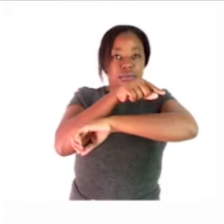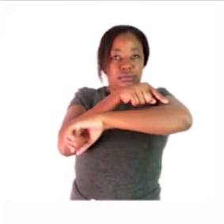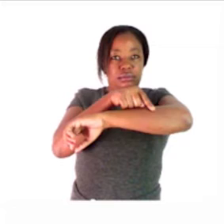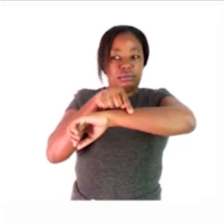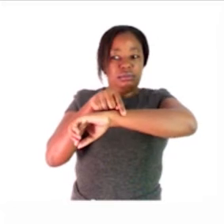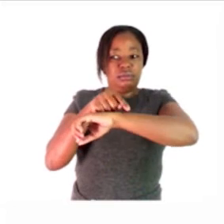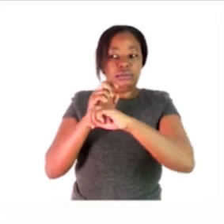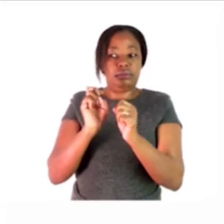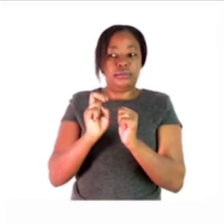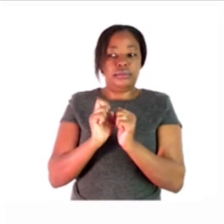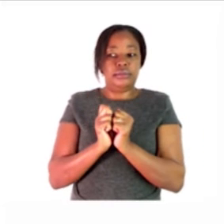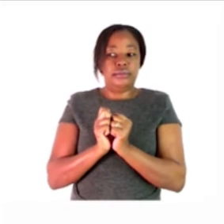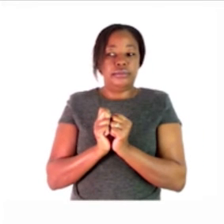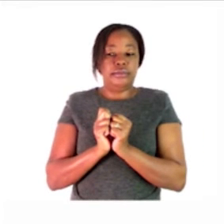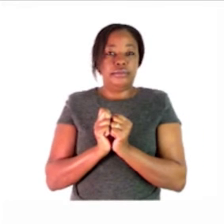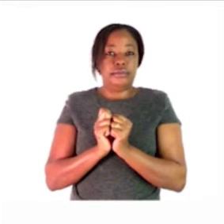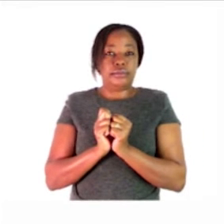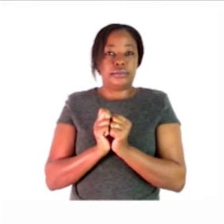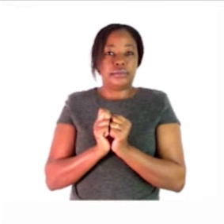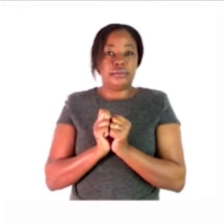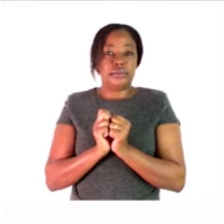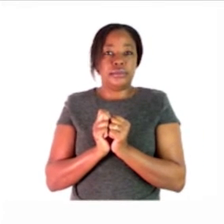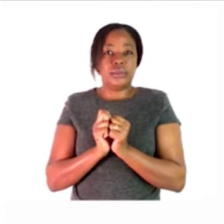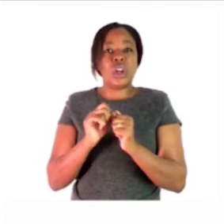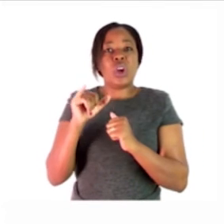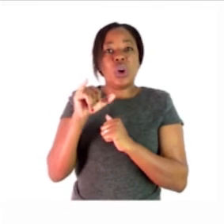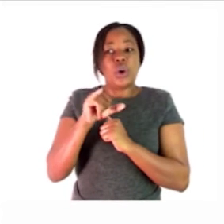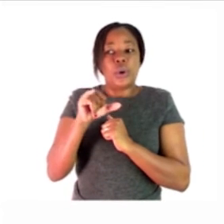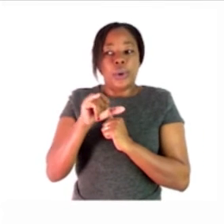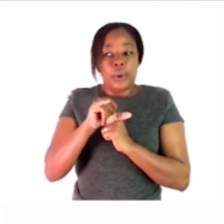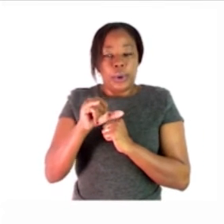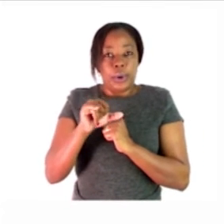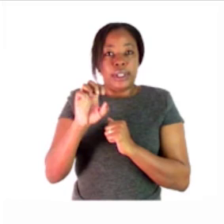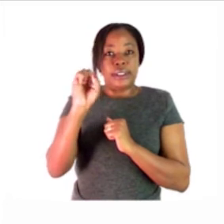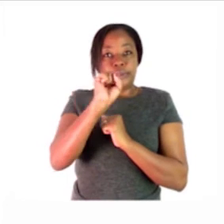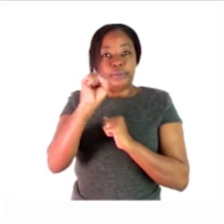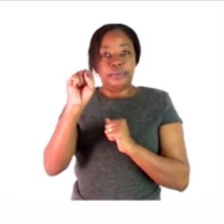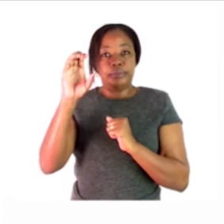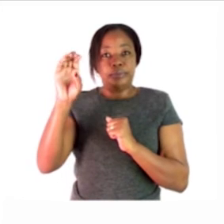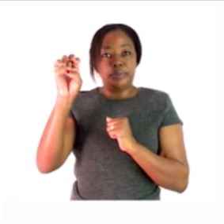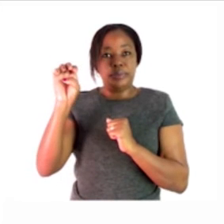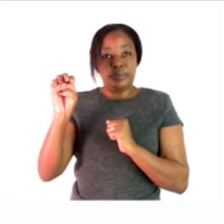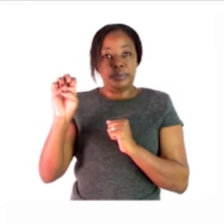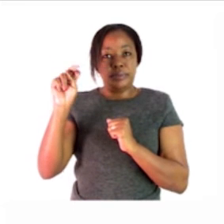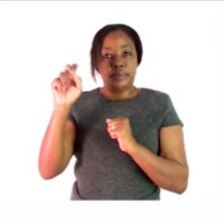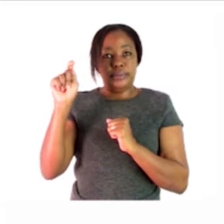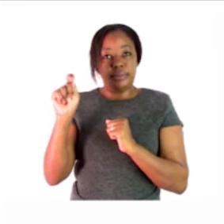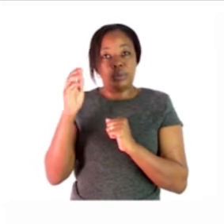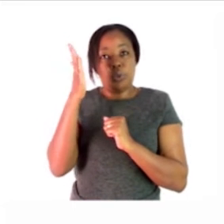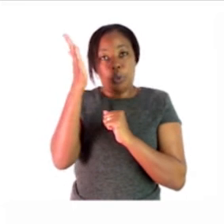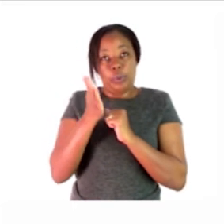statement? Okay, is it the scent? The first scent is of a smell, and the second scent is of the